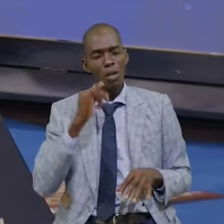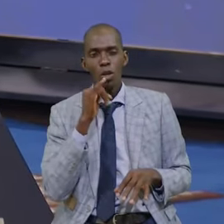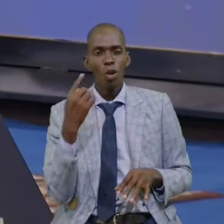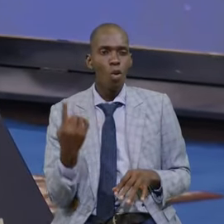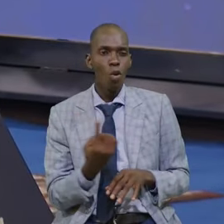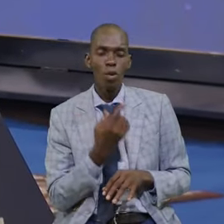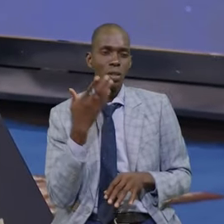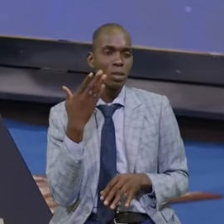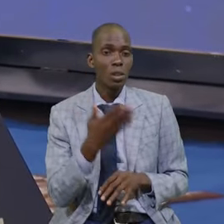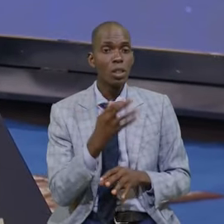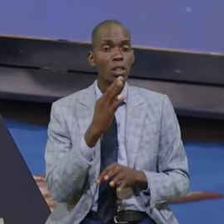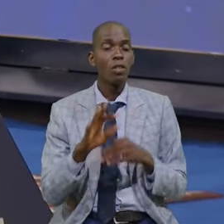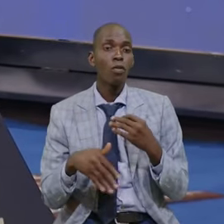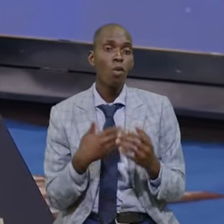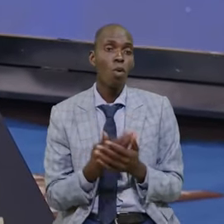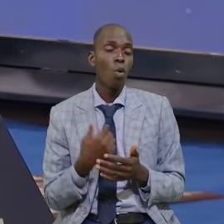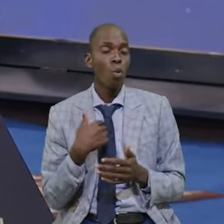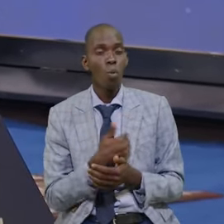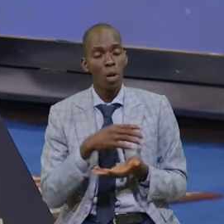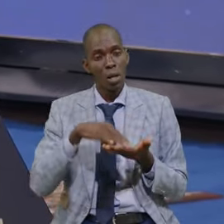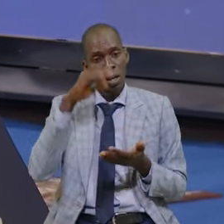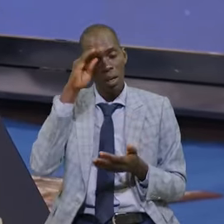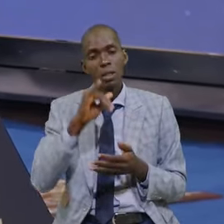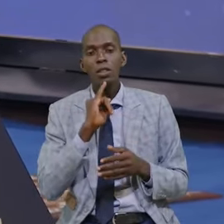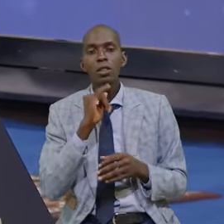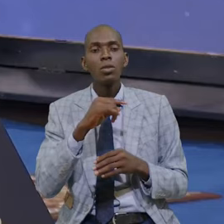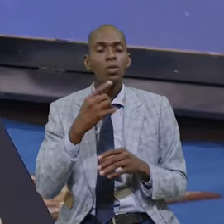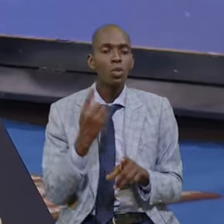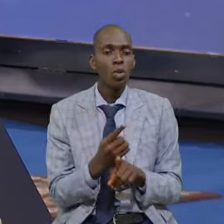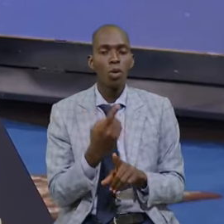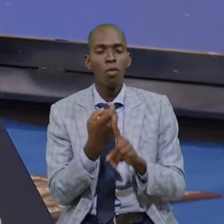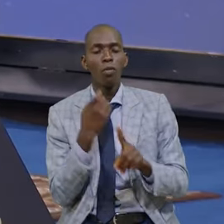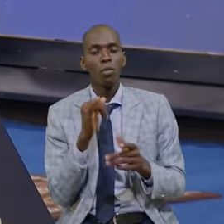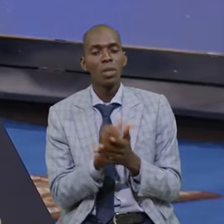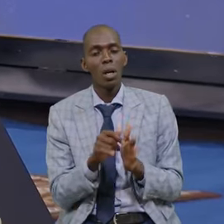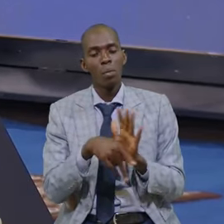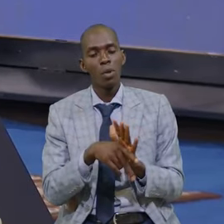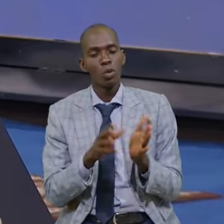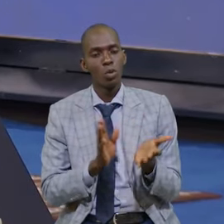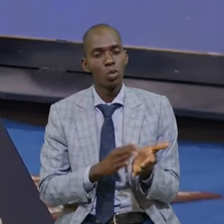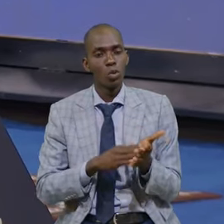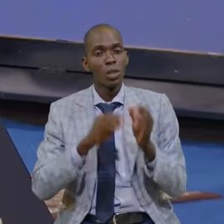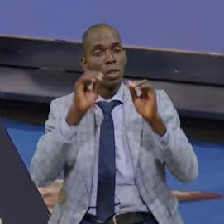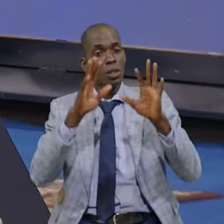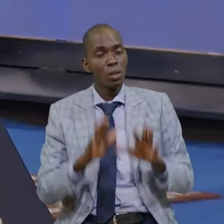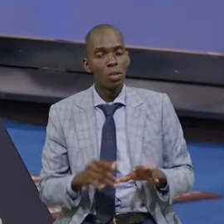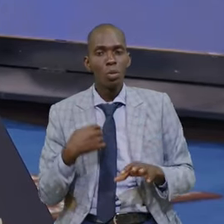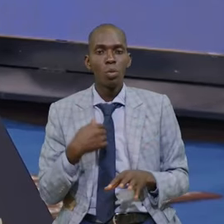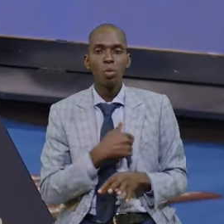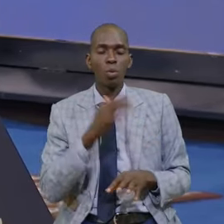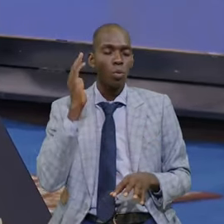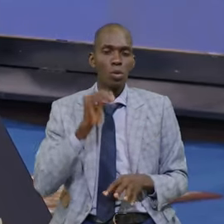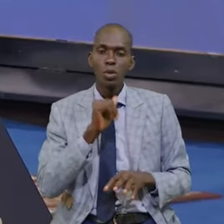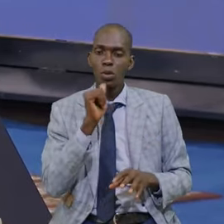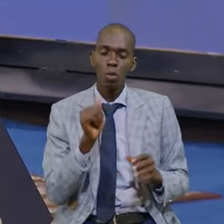learn is from that primary school teacher, we'll never go beyond the primary school kindergarten